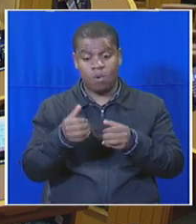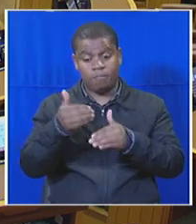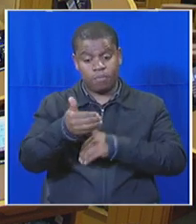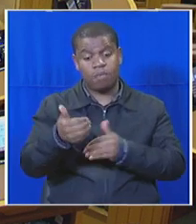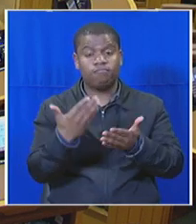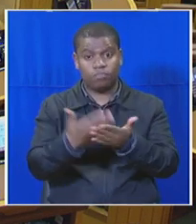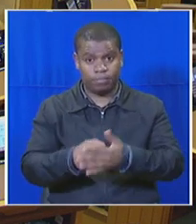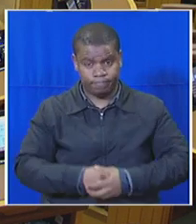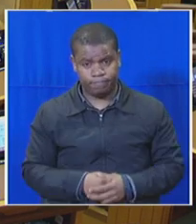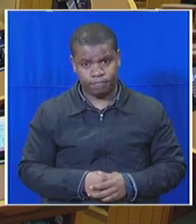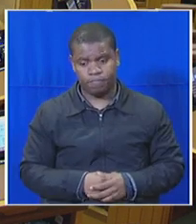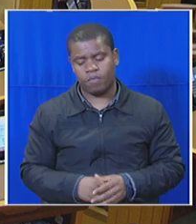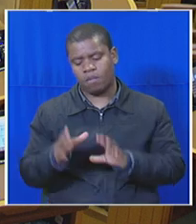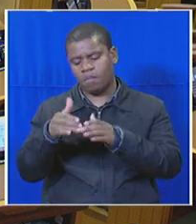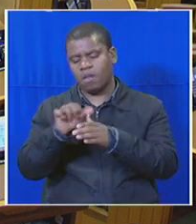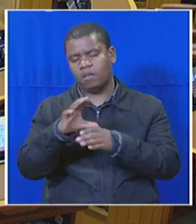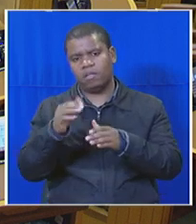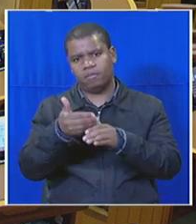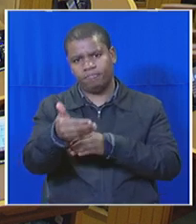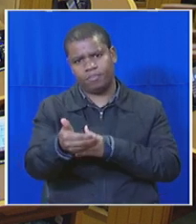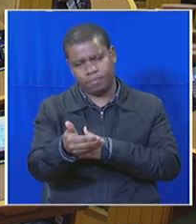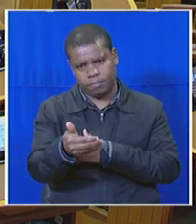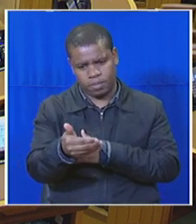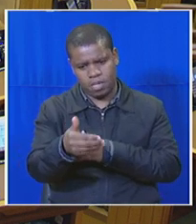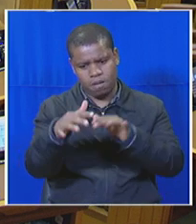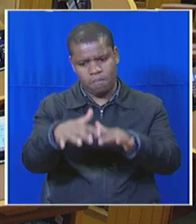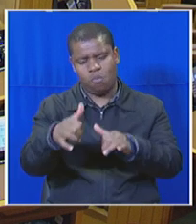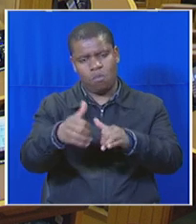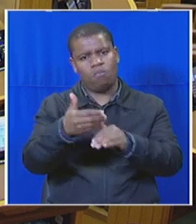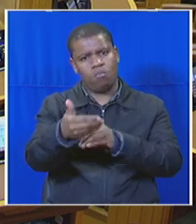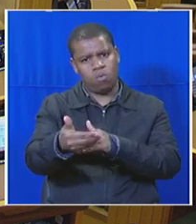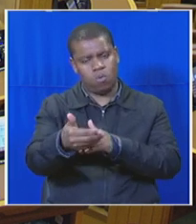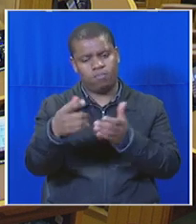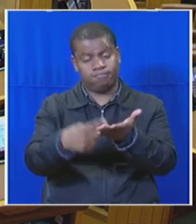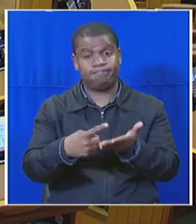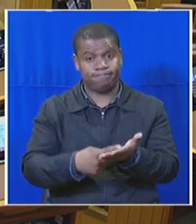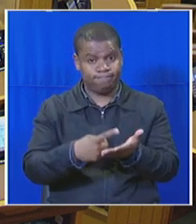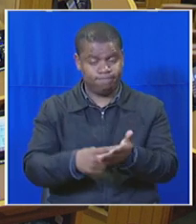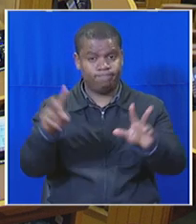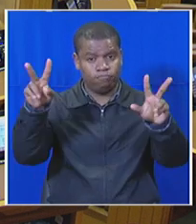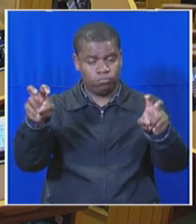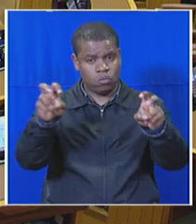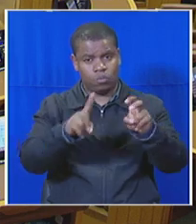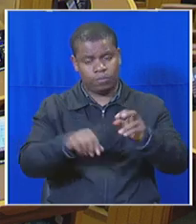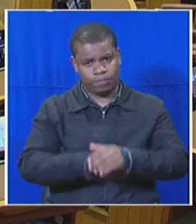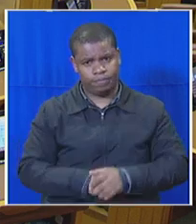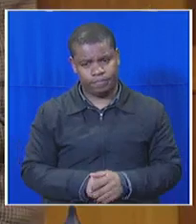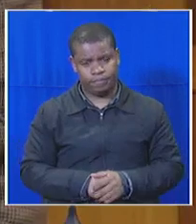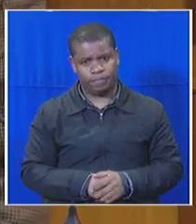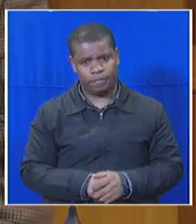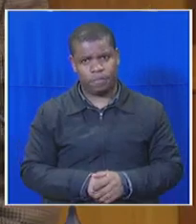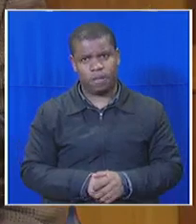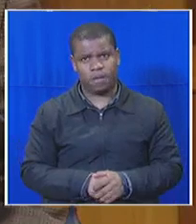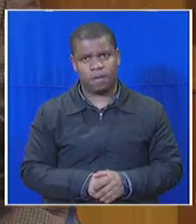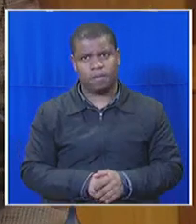I move on behalf of the ANC that in its next sitting, the House debates the